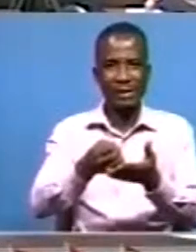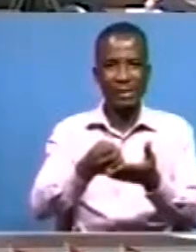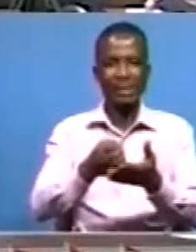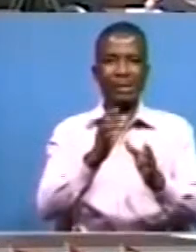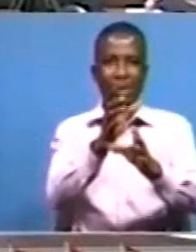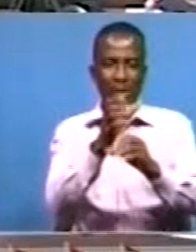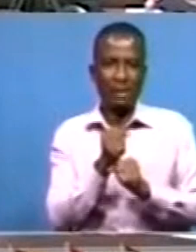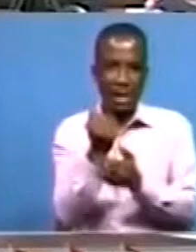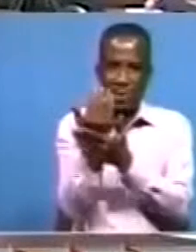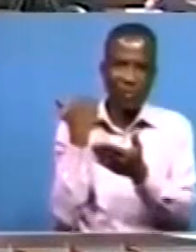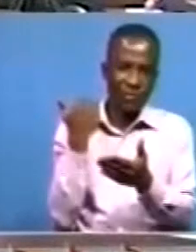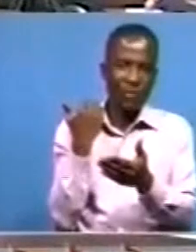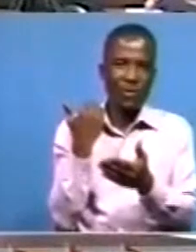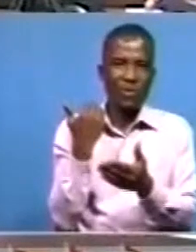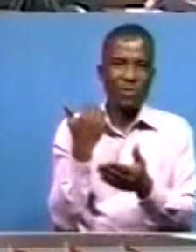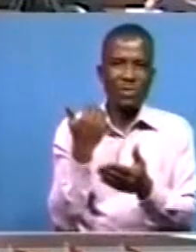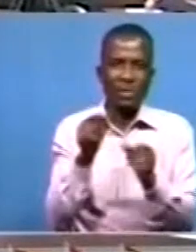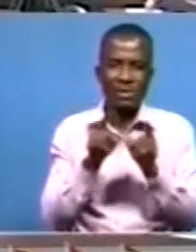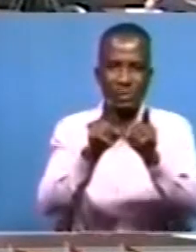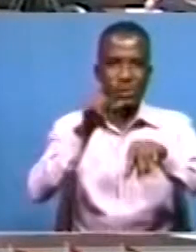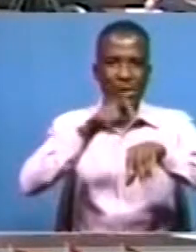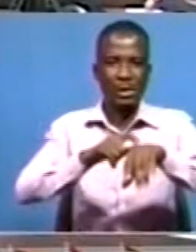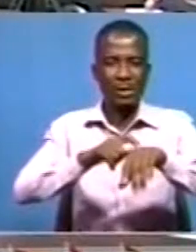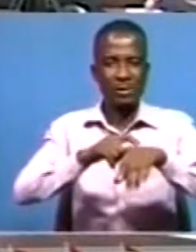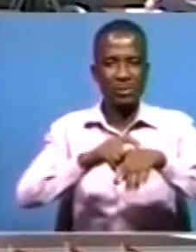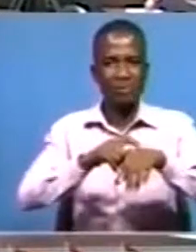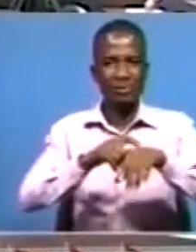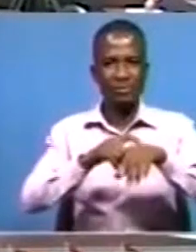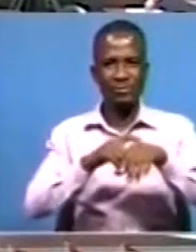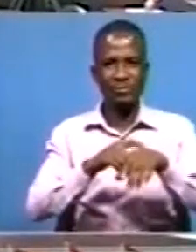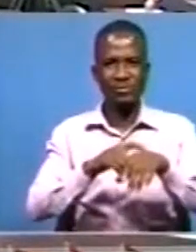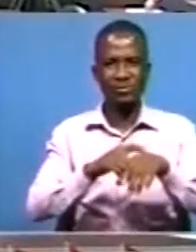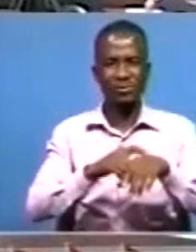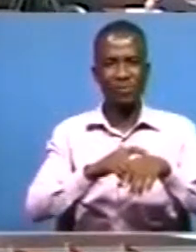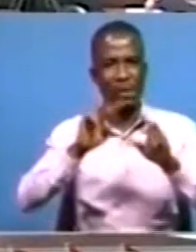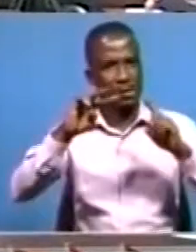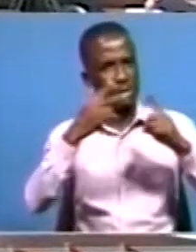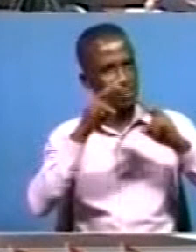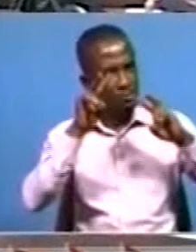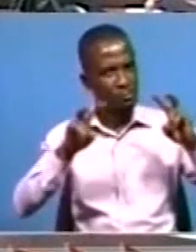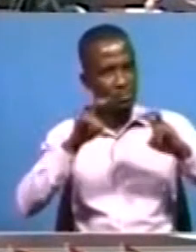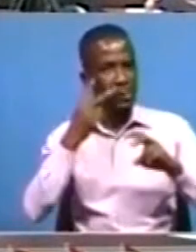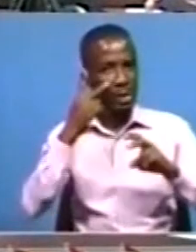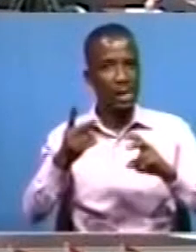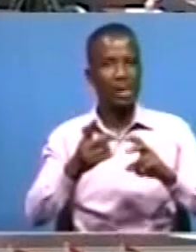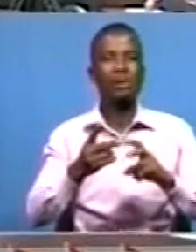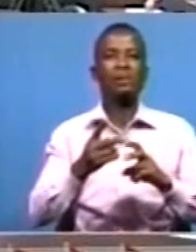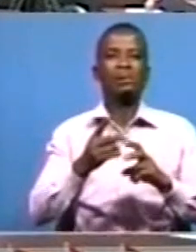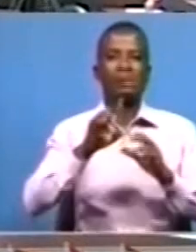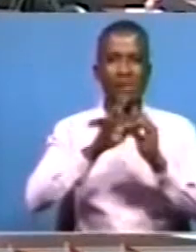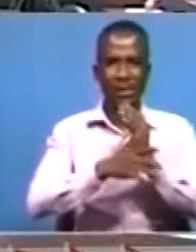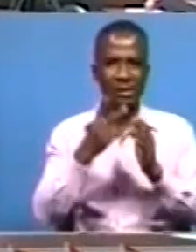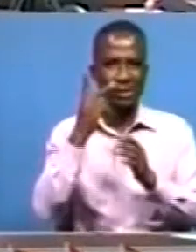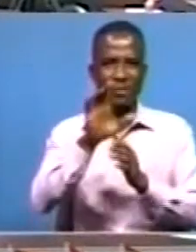obtained before or during the trial by the exercise of reasonable diligence? The review jurisdiction of the Supreme Court is properly invoked under